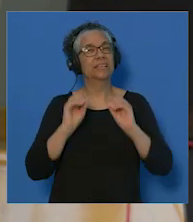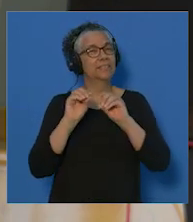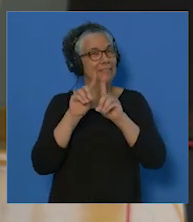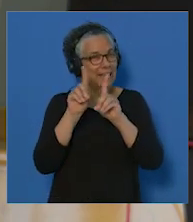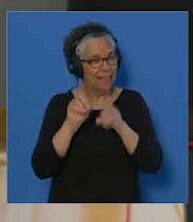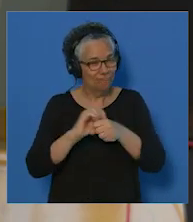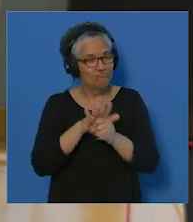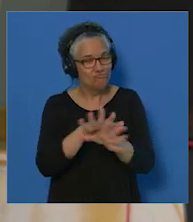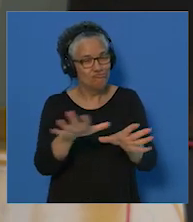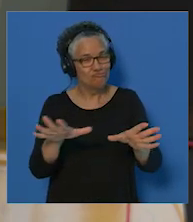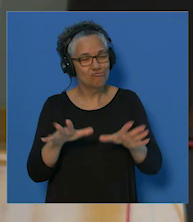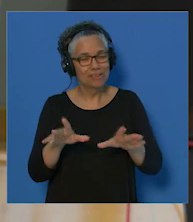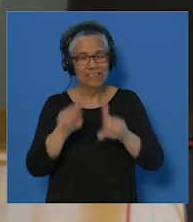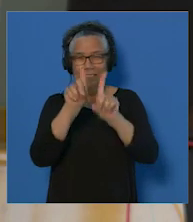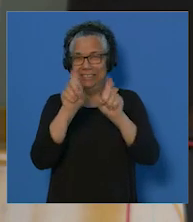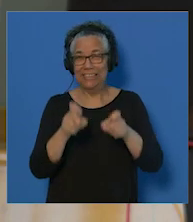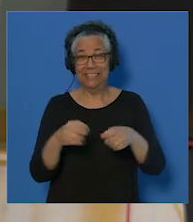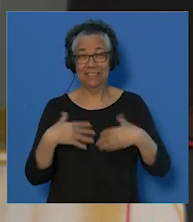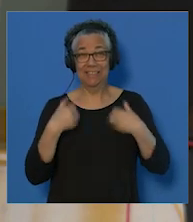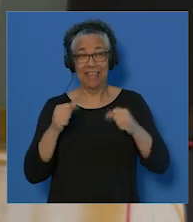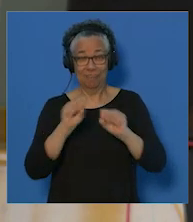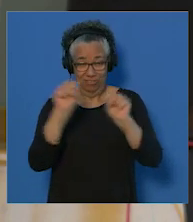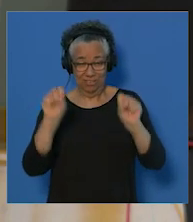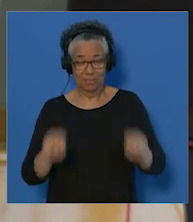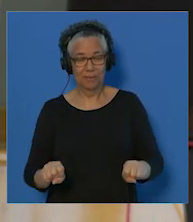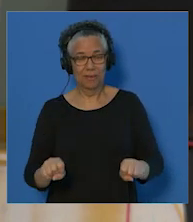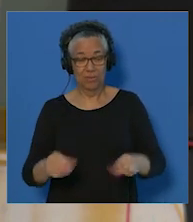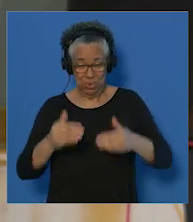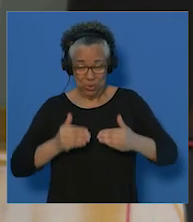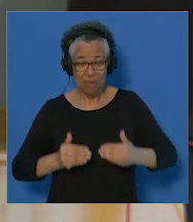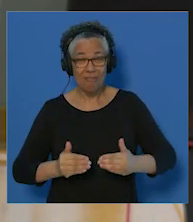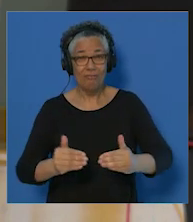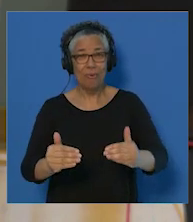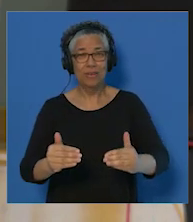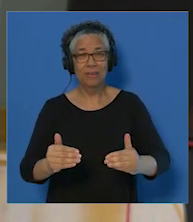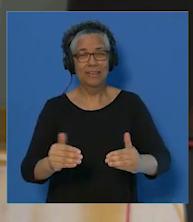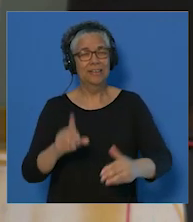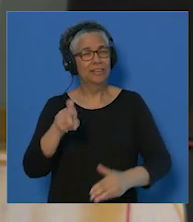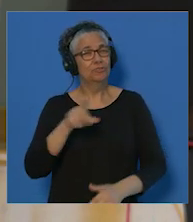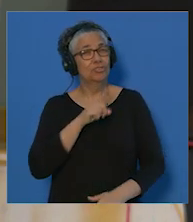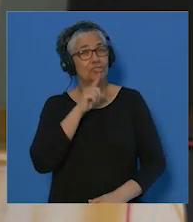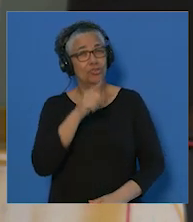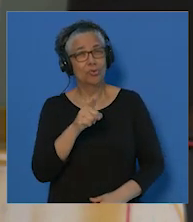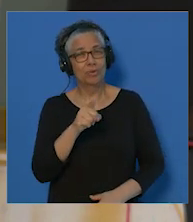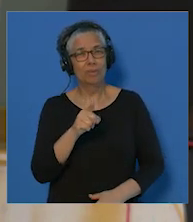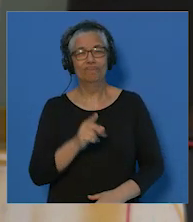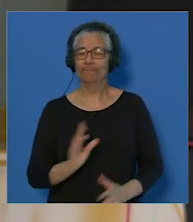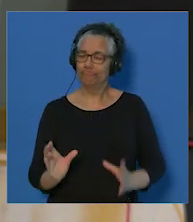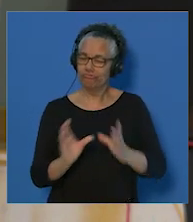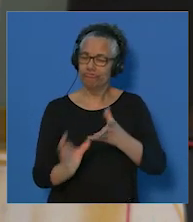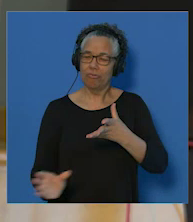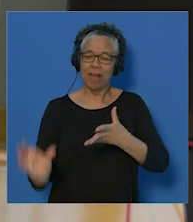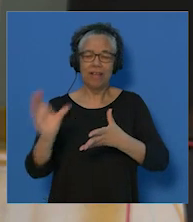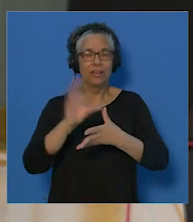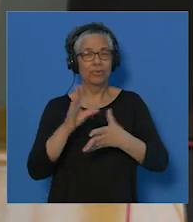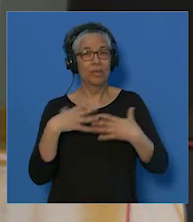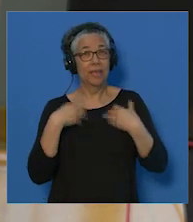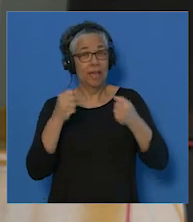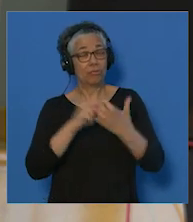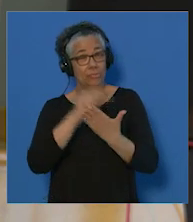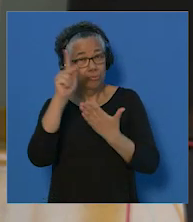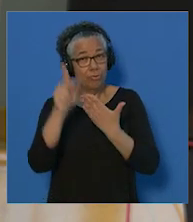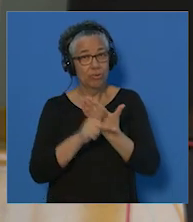test. Going forward, the challenge is to ensure that our health systems deliver on our priority health programs, even while responding